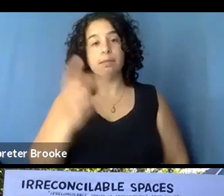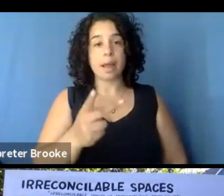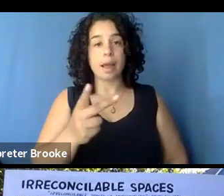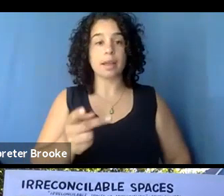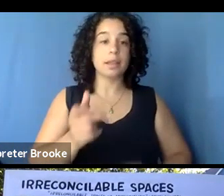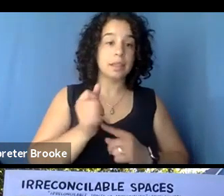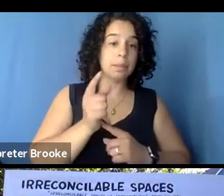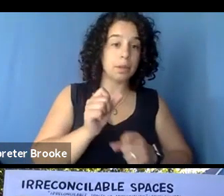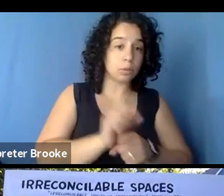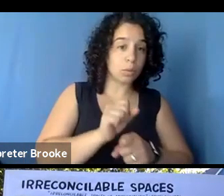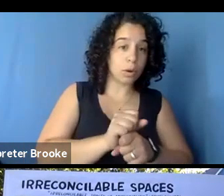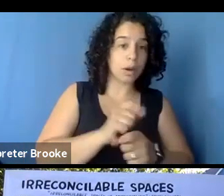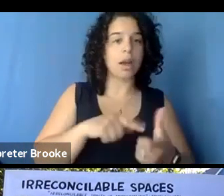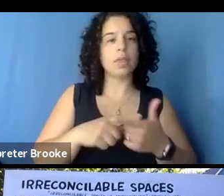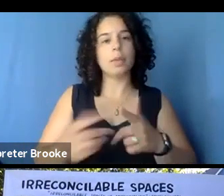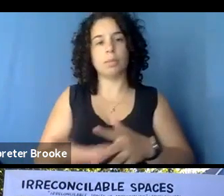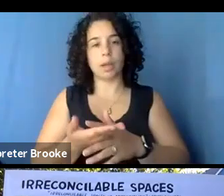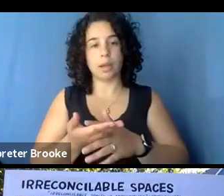works for everyone.